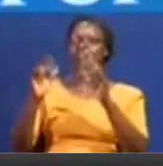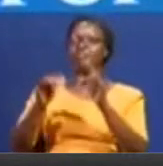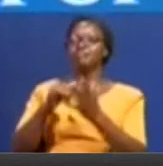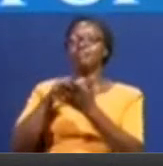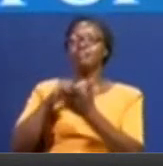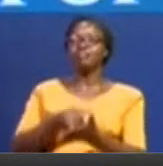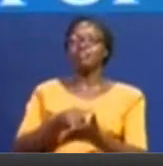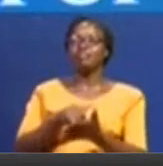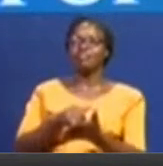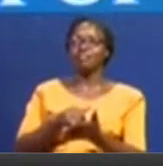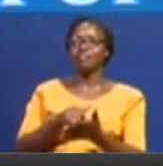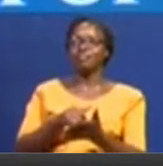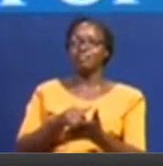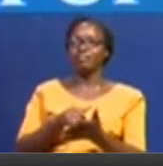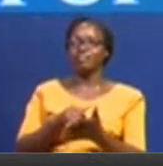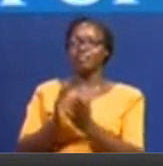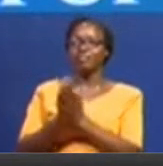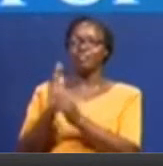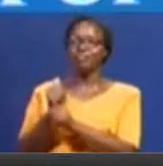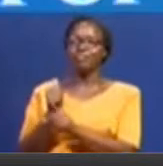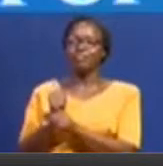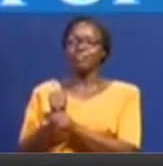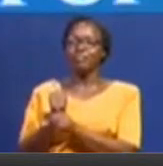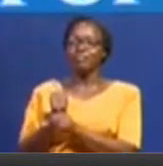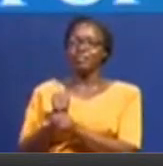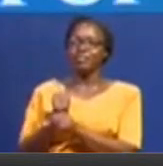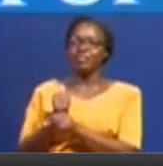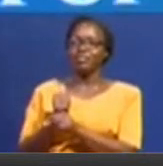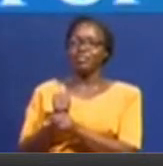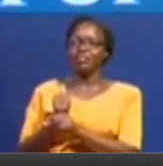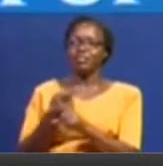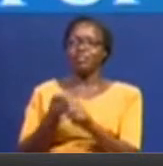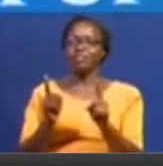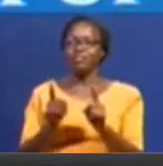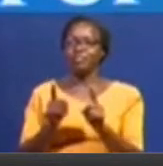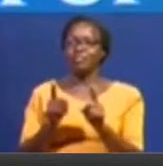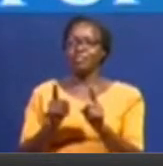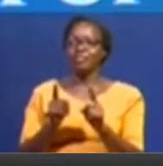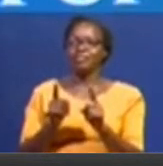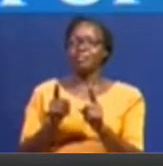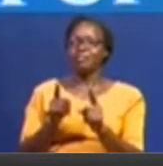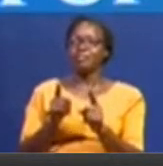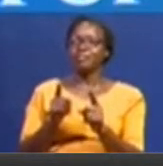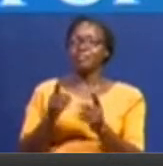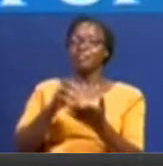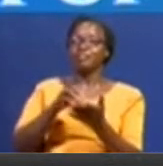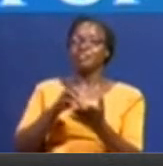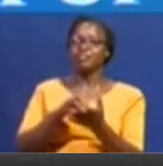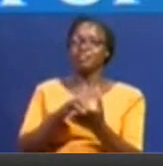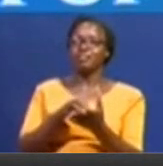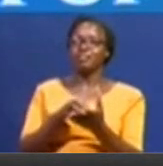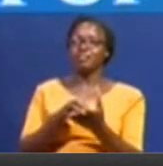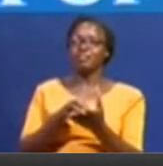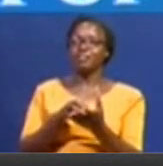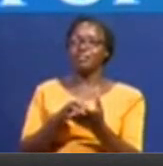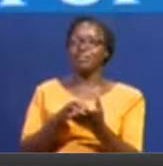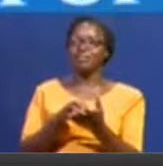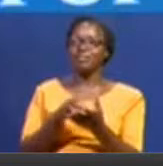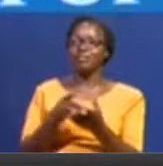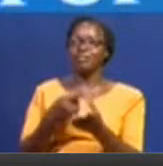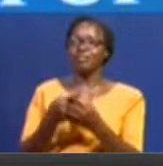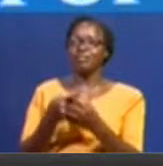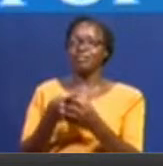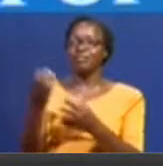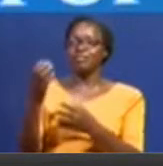interfering with the functions of the Iebc. But if that is the case, then we would have to consider having the